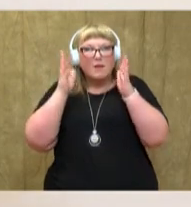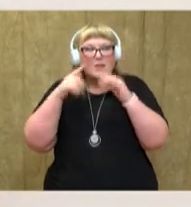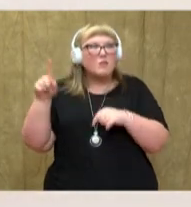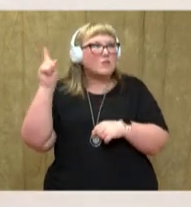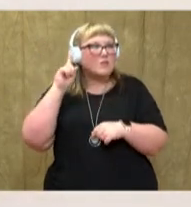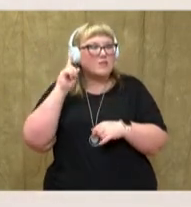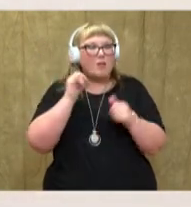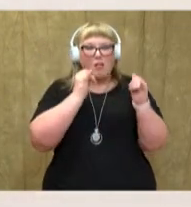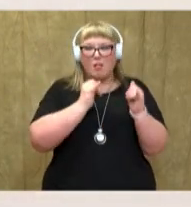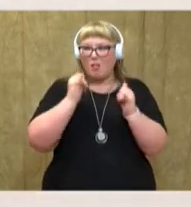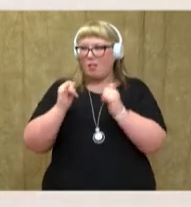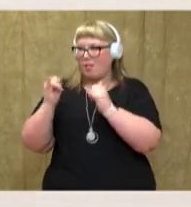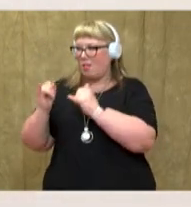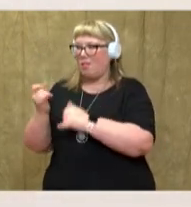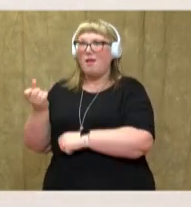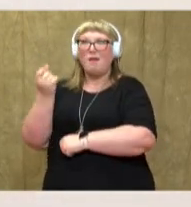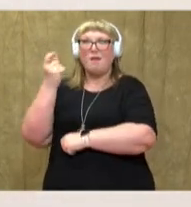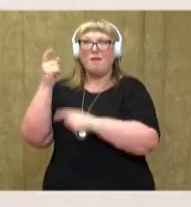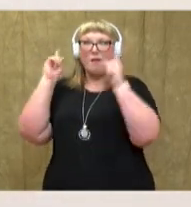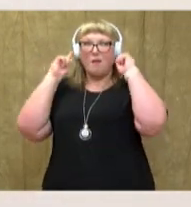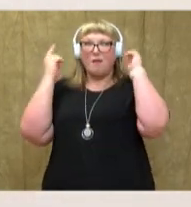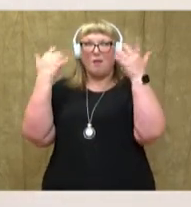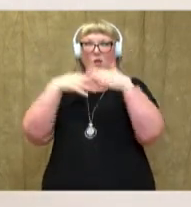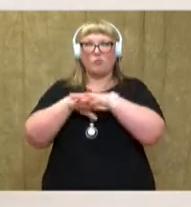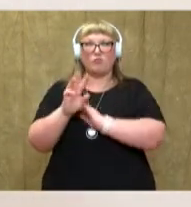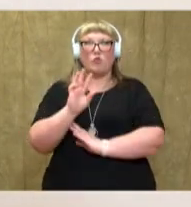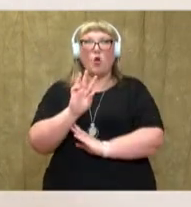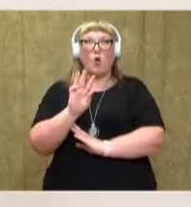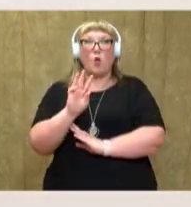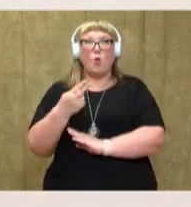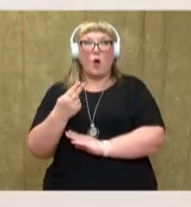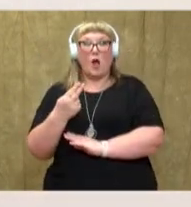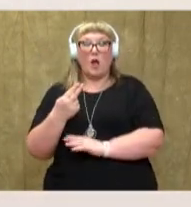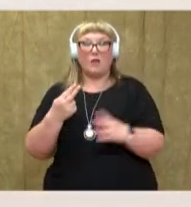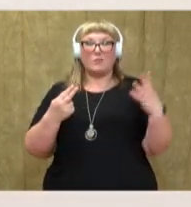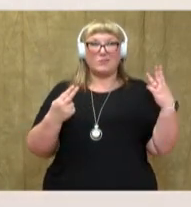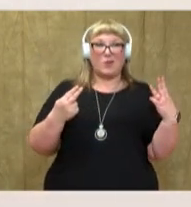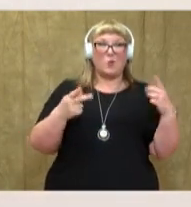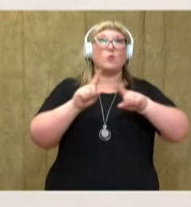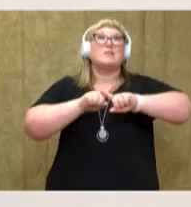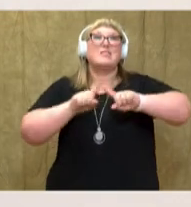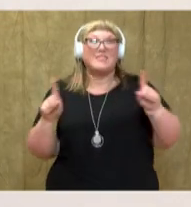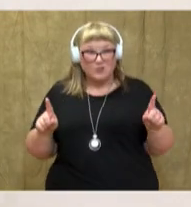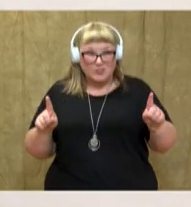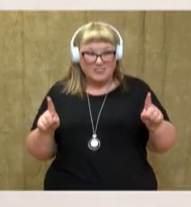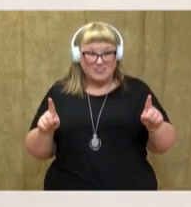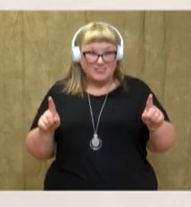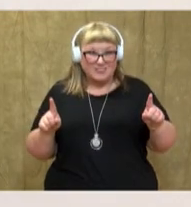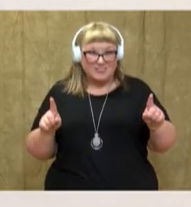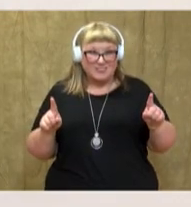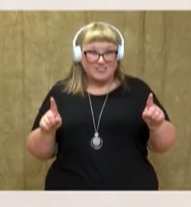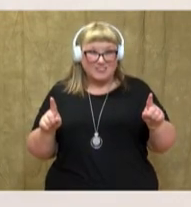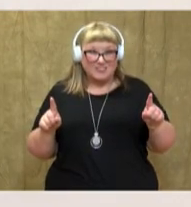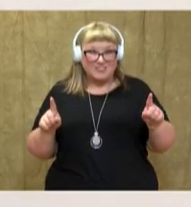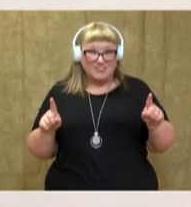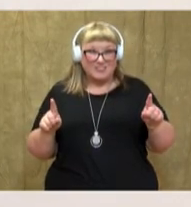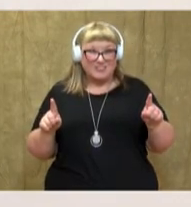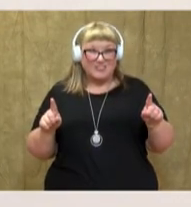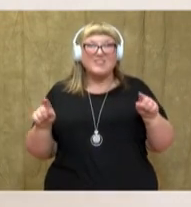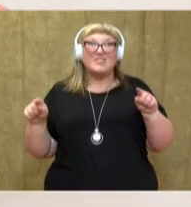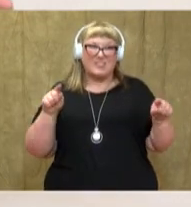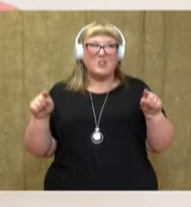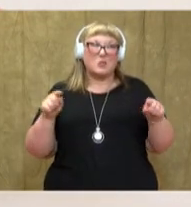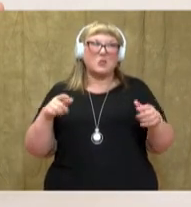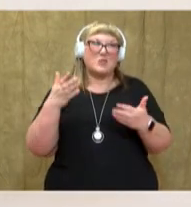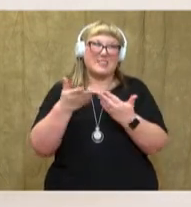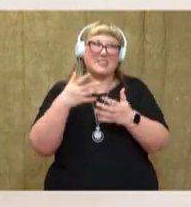to distinguish the digraph sound from the singular letter sound we learned at the beginning of kindergarten, wha, because those are easy to get